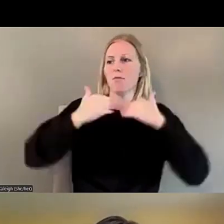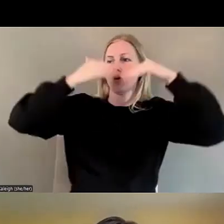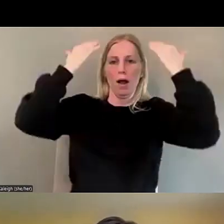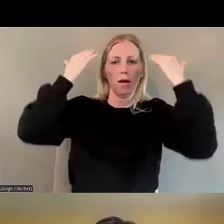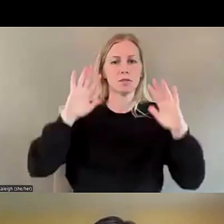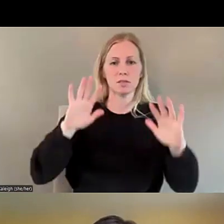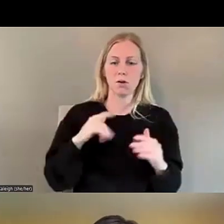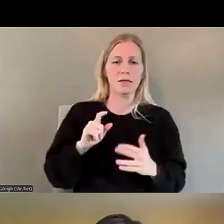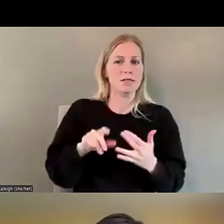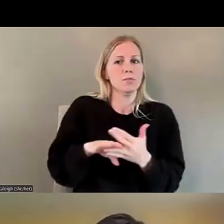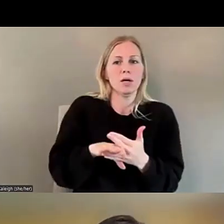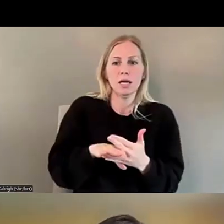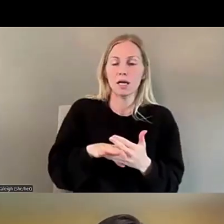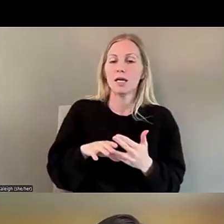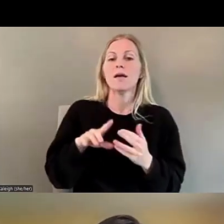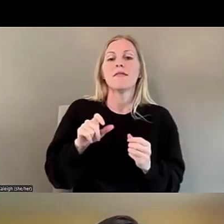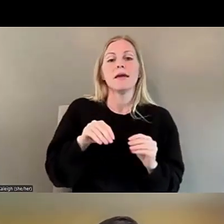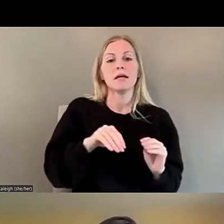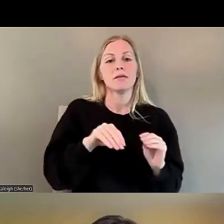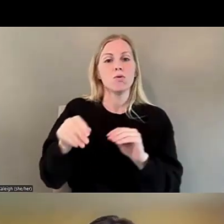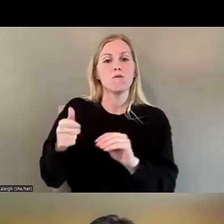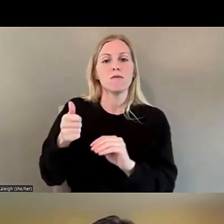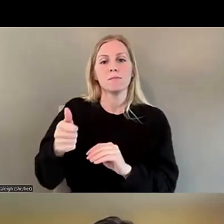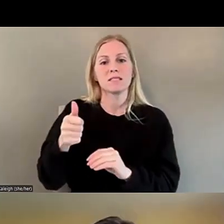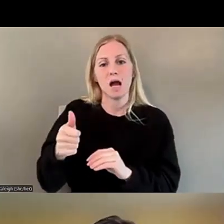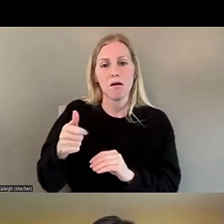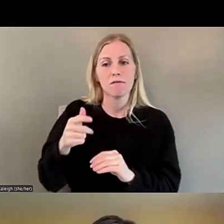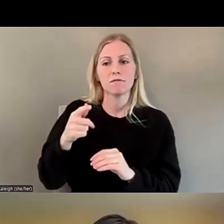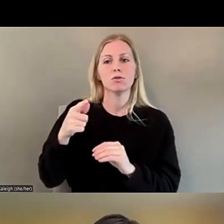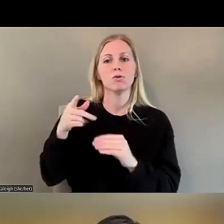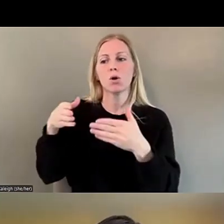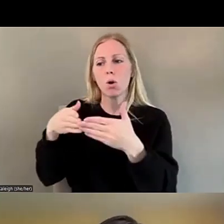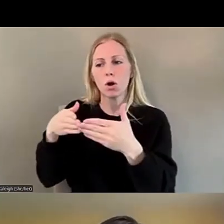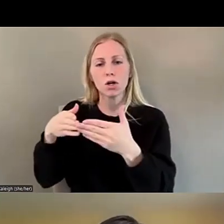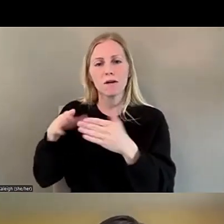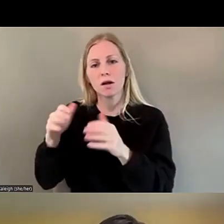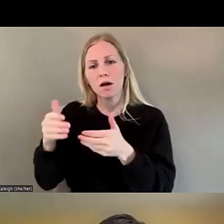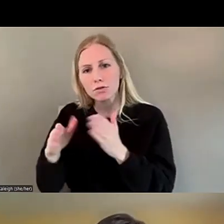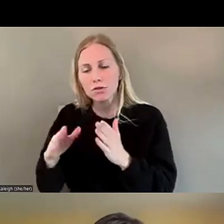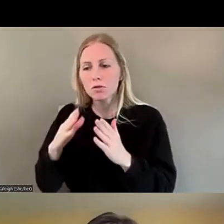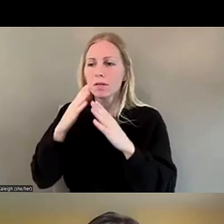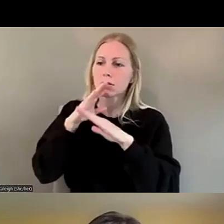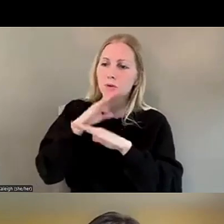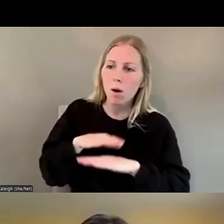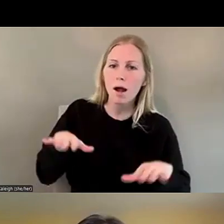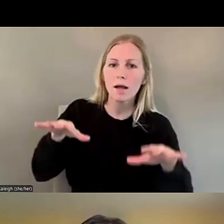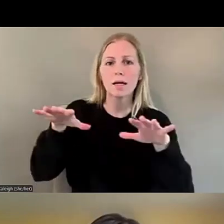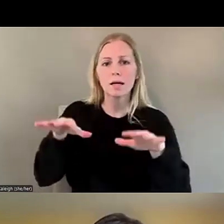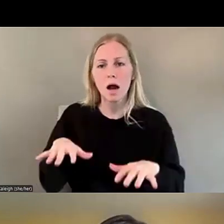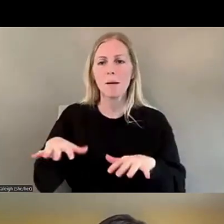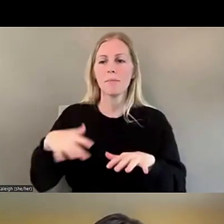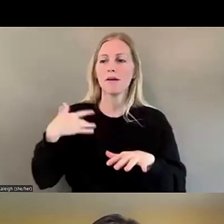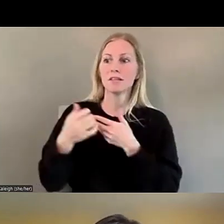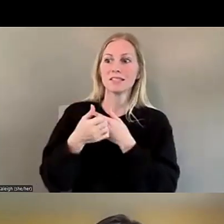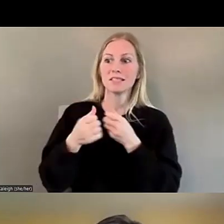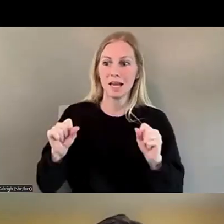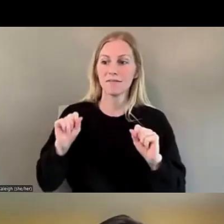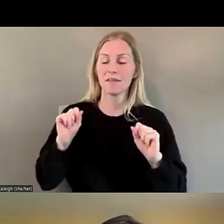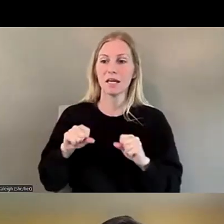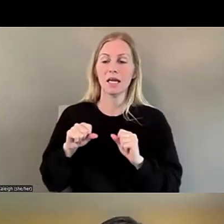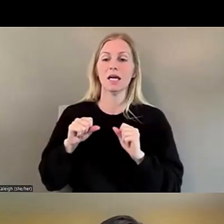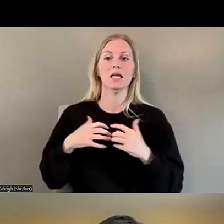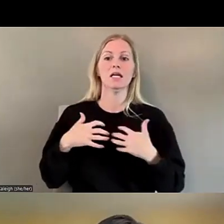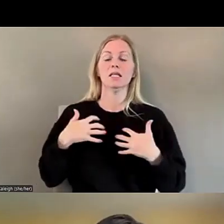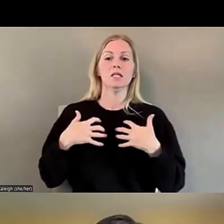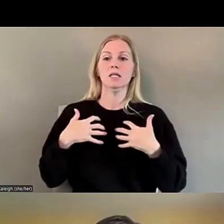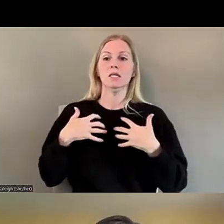calm and quiet, where they feel safe, so that they can regulate themselves and then return to